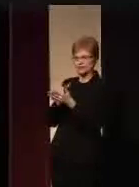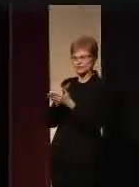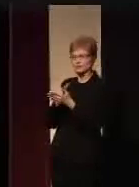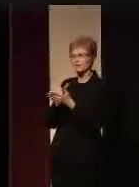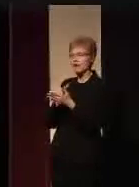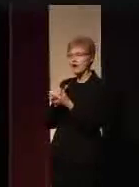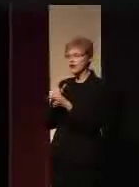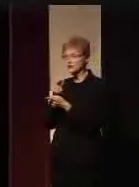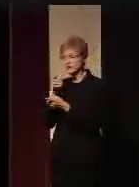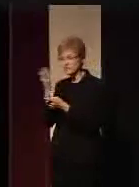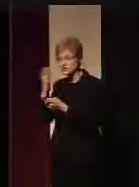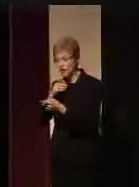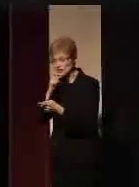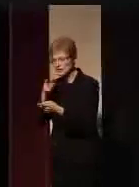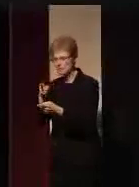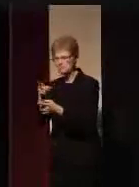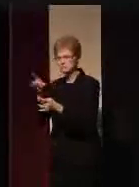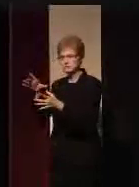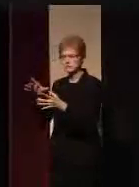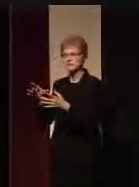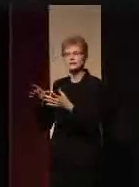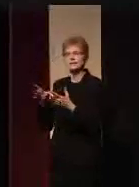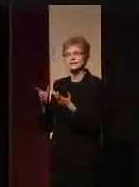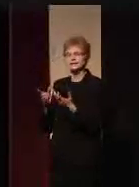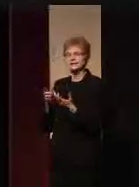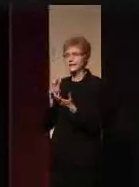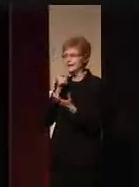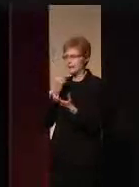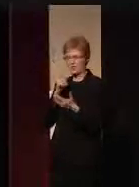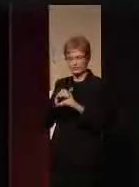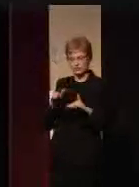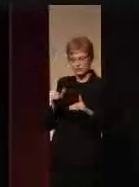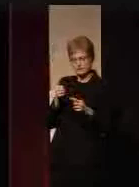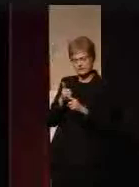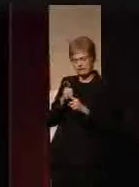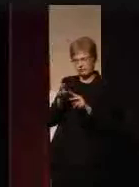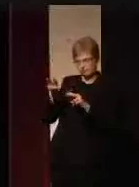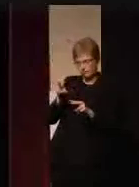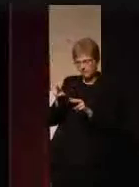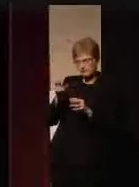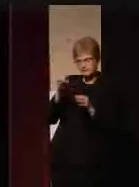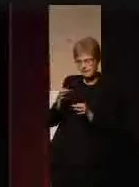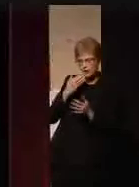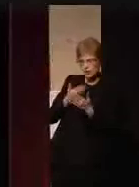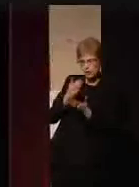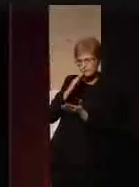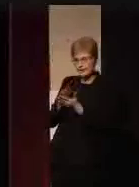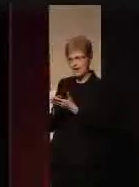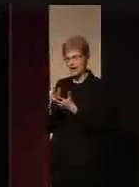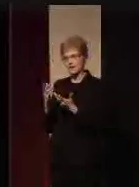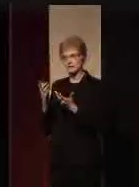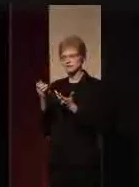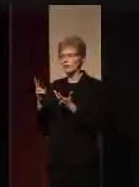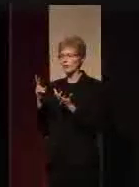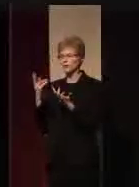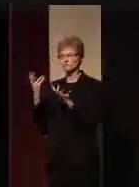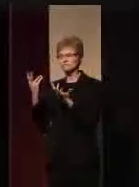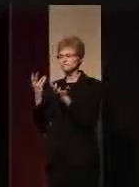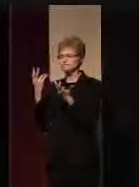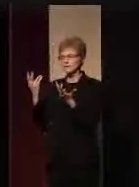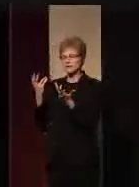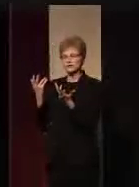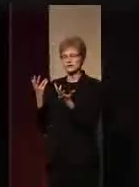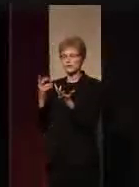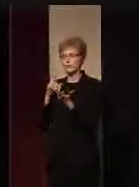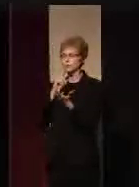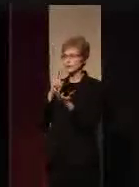skin goes beyond children's assessments of good and bad and adult decisions on physical allure and dating. More perniciously, we